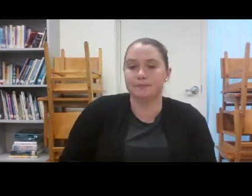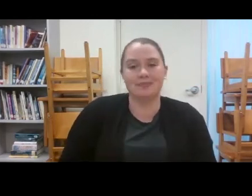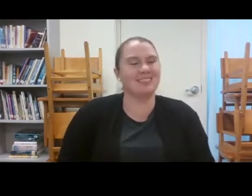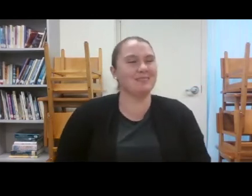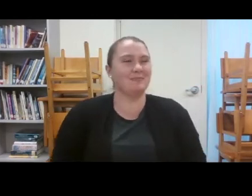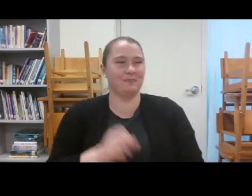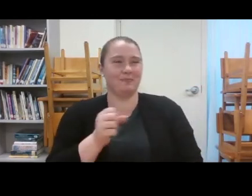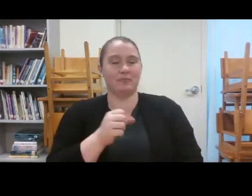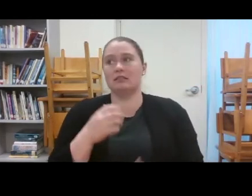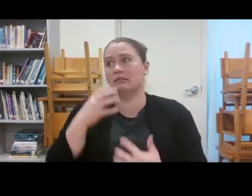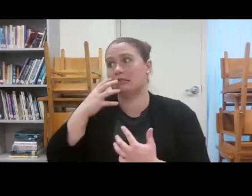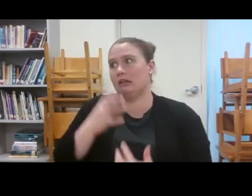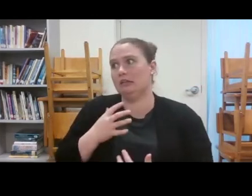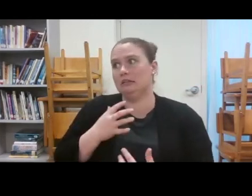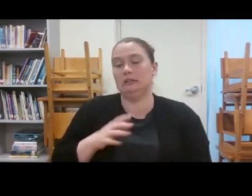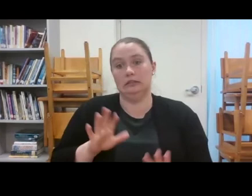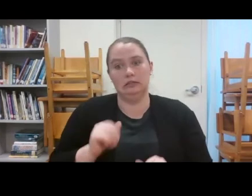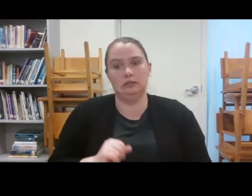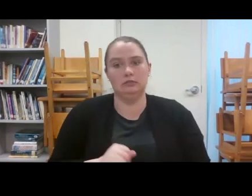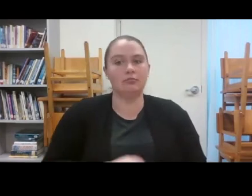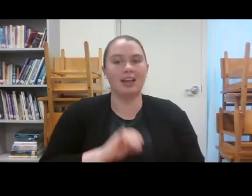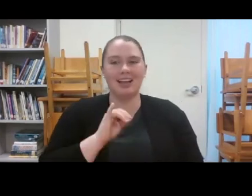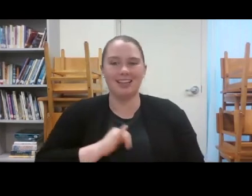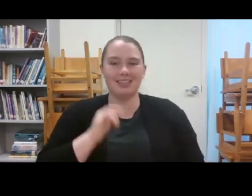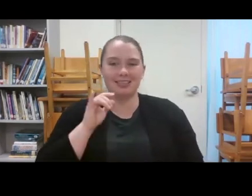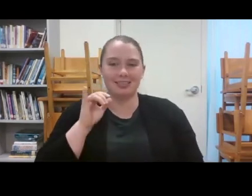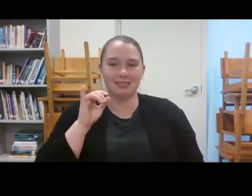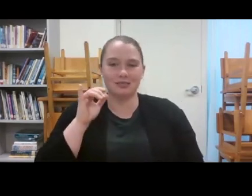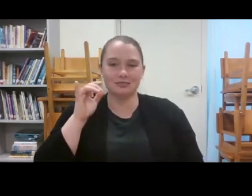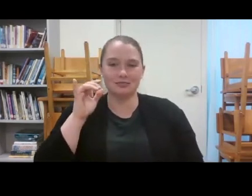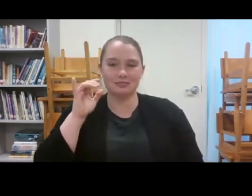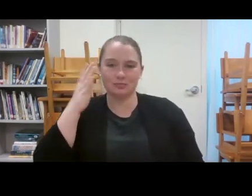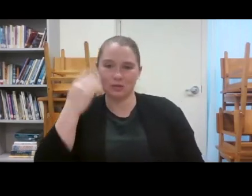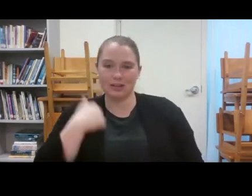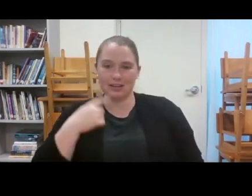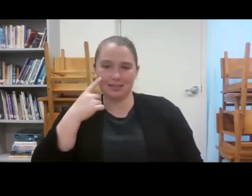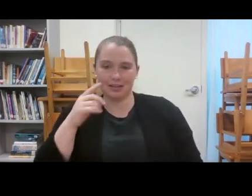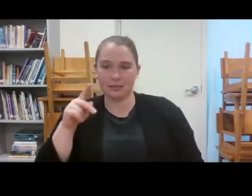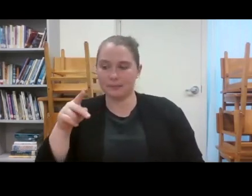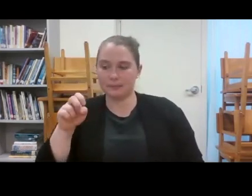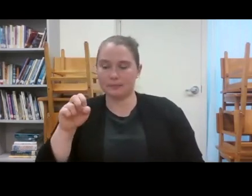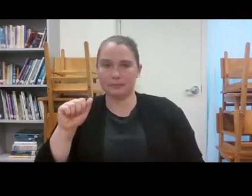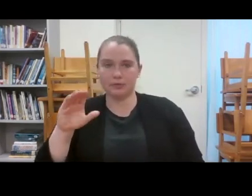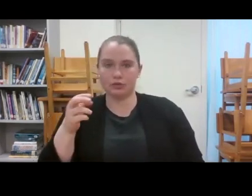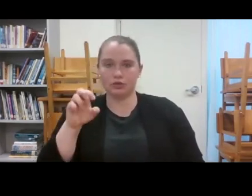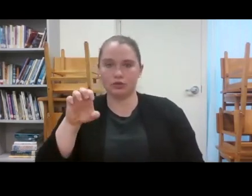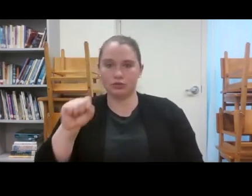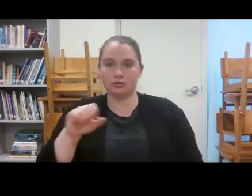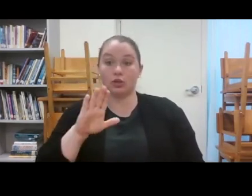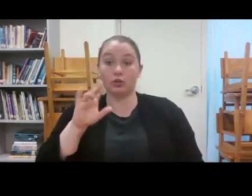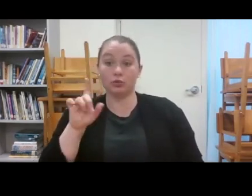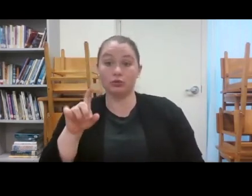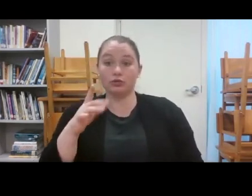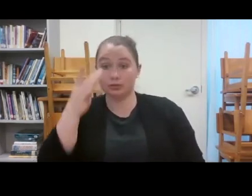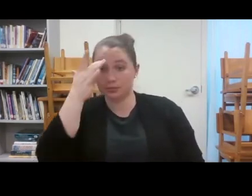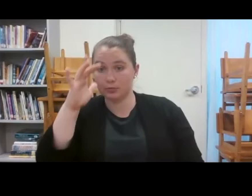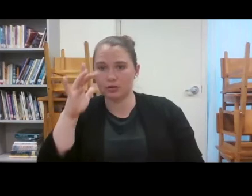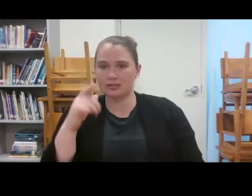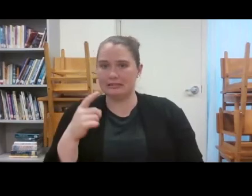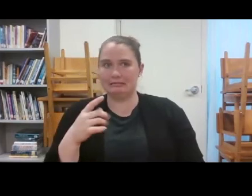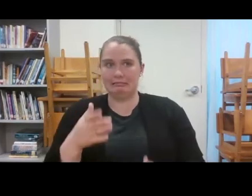why I think. Unfortunately. Okay. That's why I think Peach's question is really smart, because do you stop? Where do you